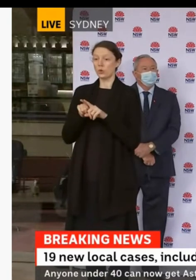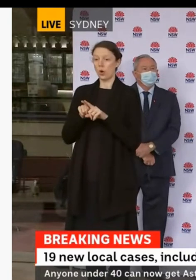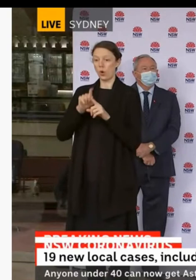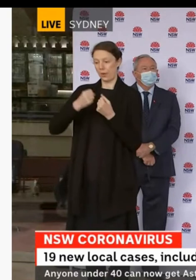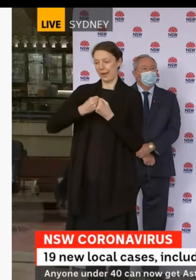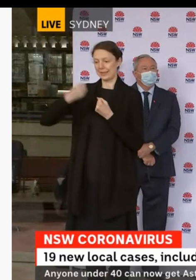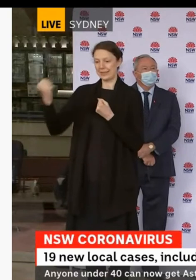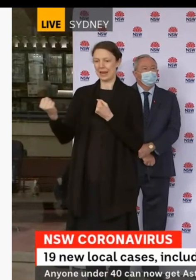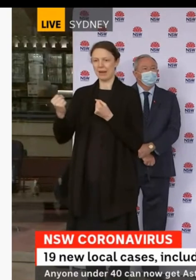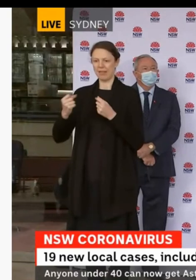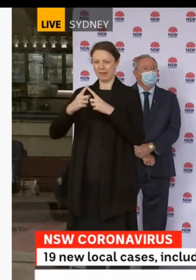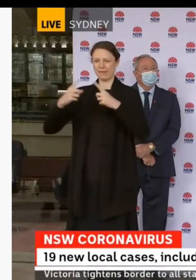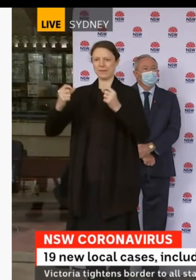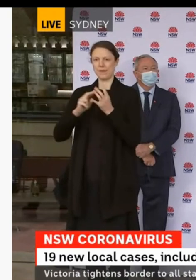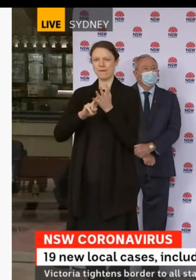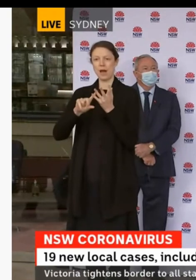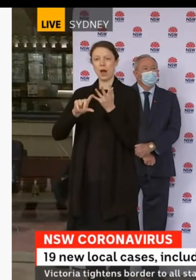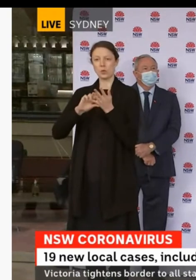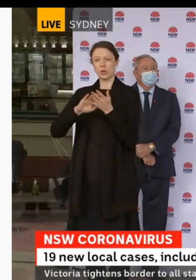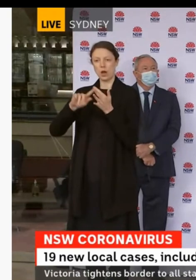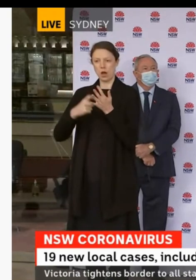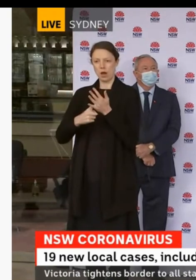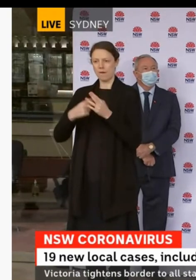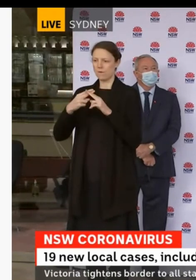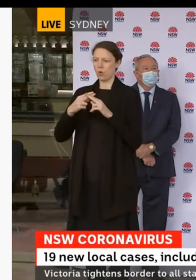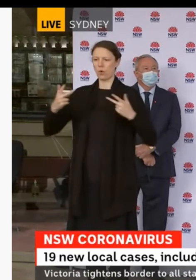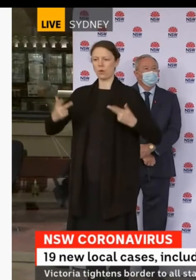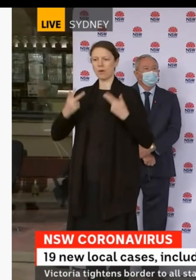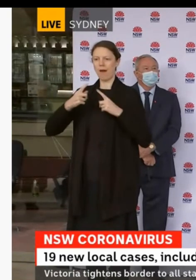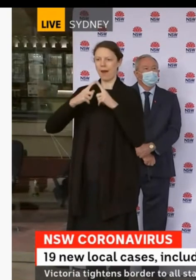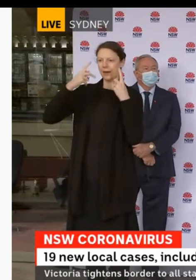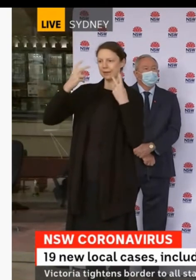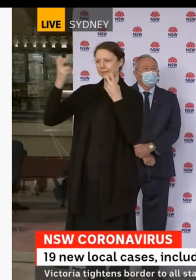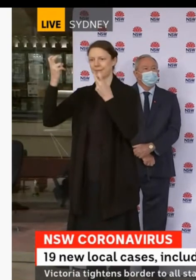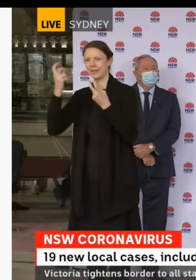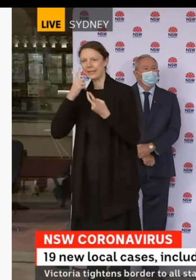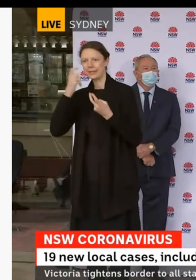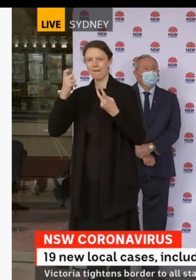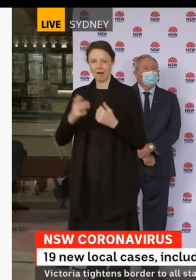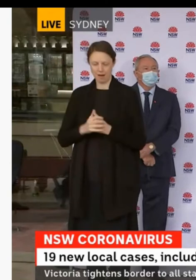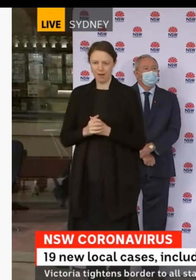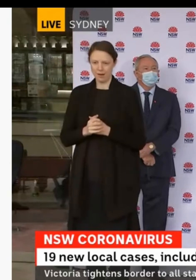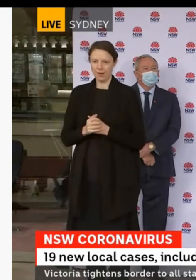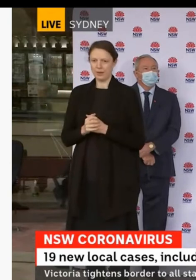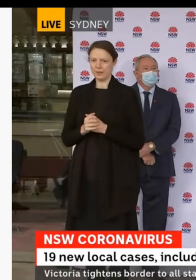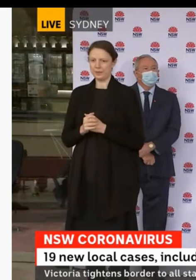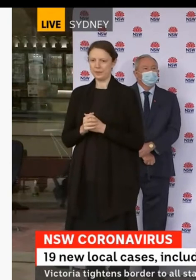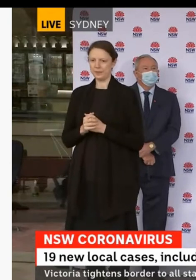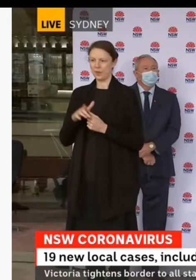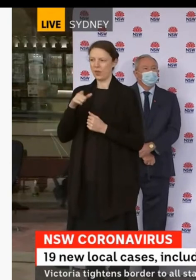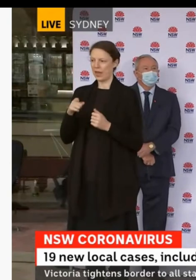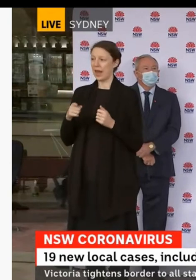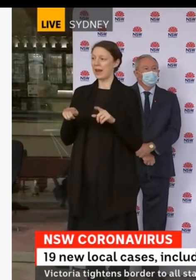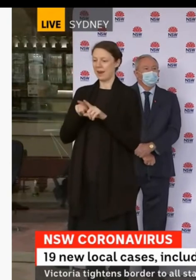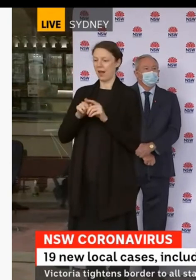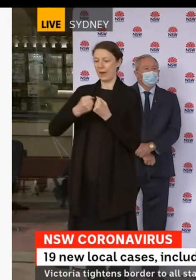extended it in the budget period to the end of July. We're now going to extend that to the end of August. These vouchers are also available for takeaway